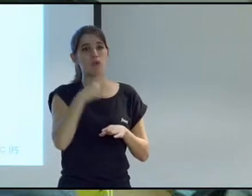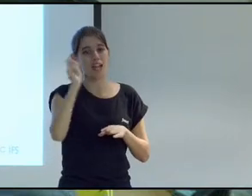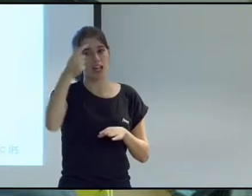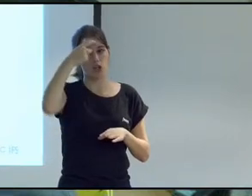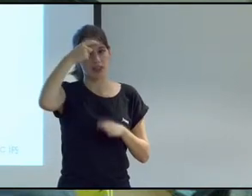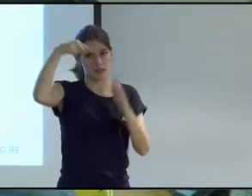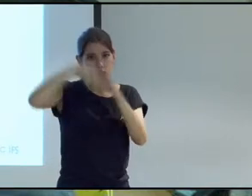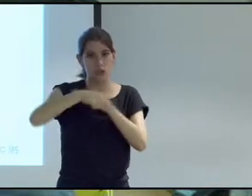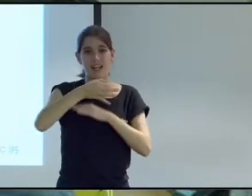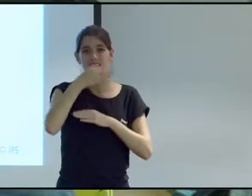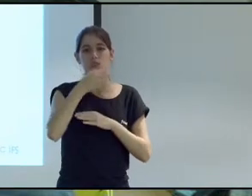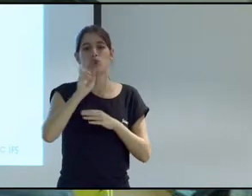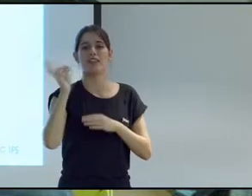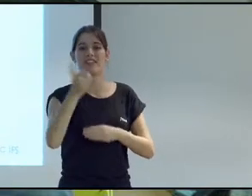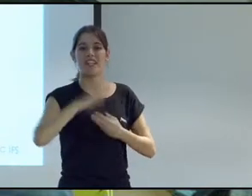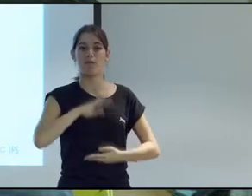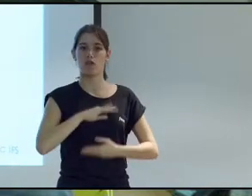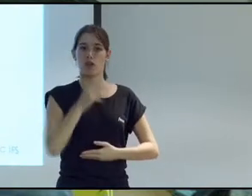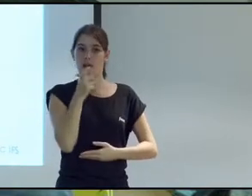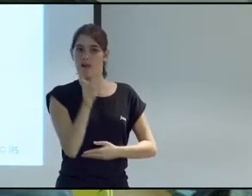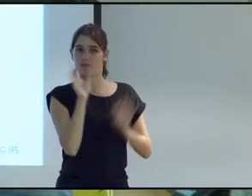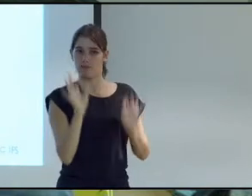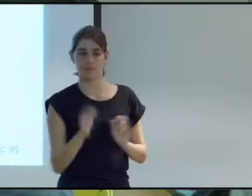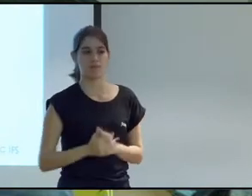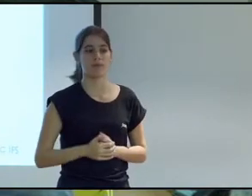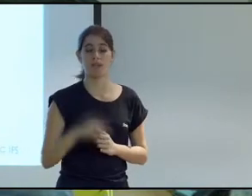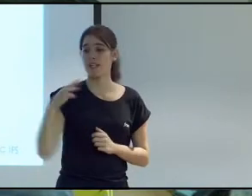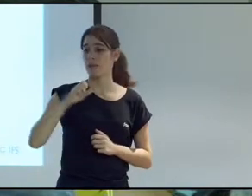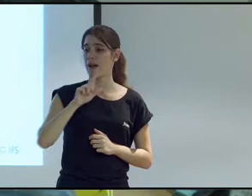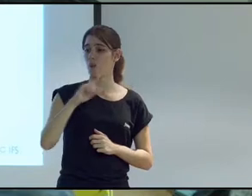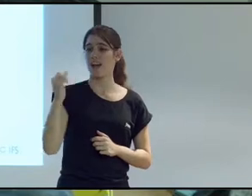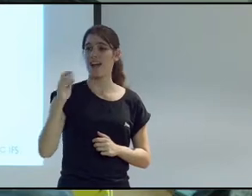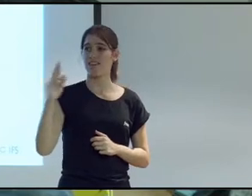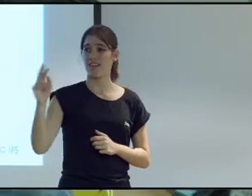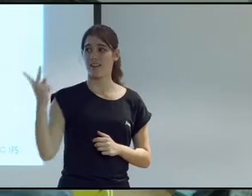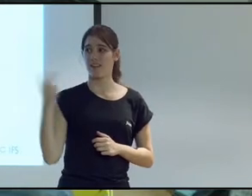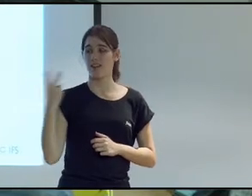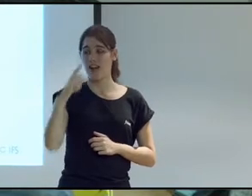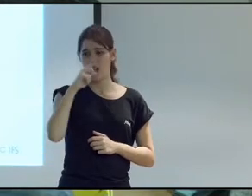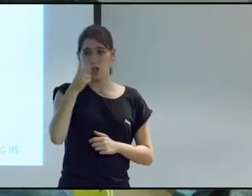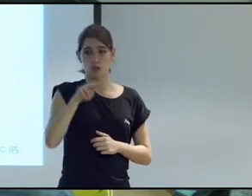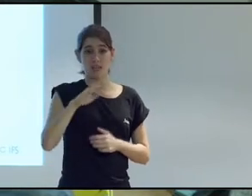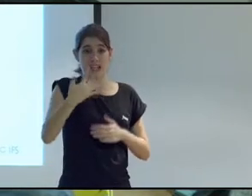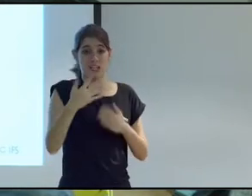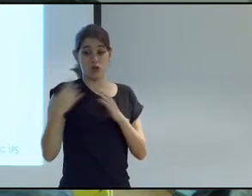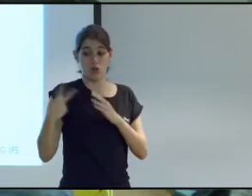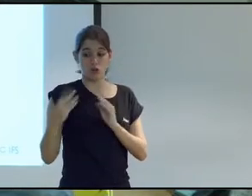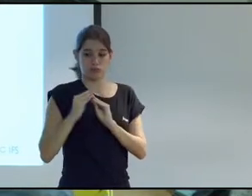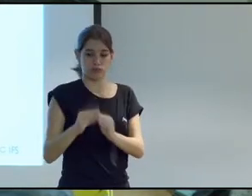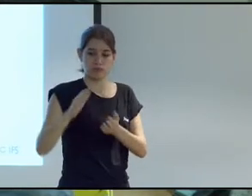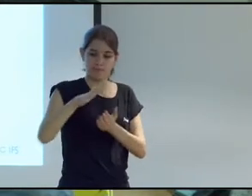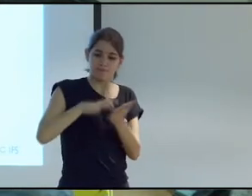idea and the concept and with regards to functional diversity. So here we have Manuel and Javier, 2005.